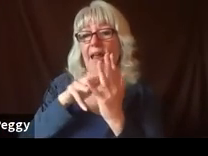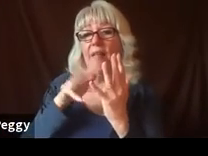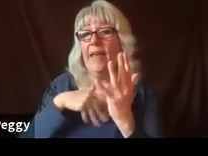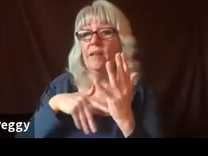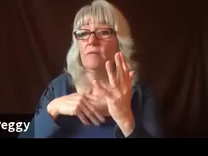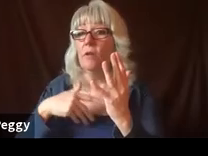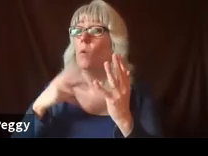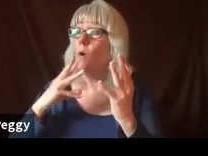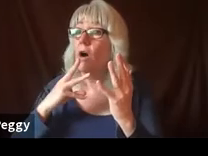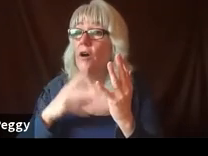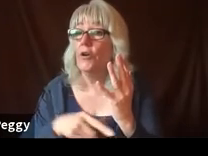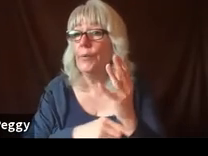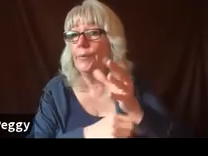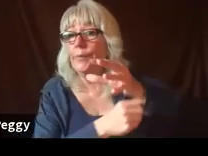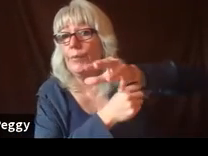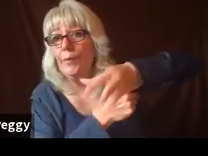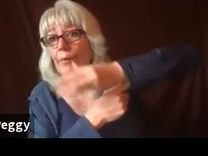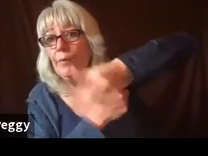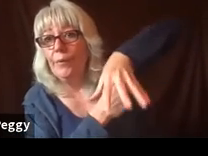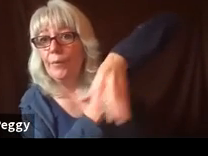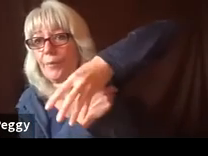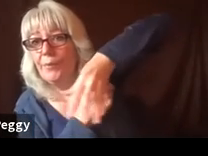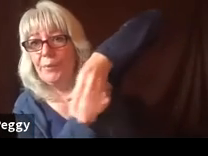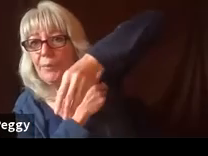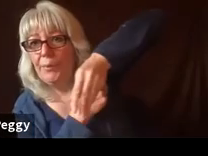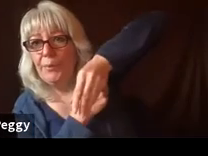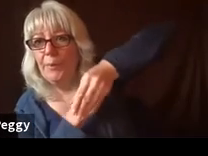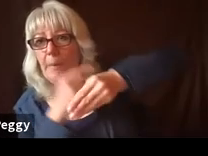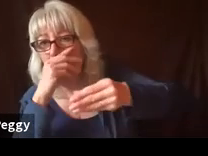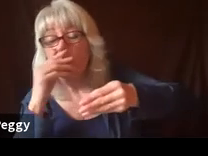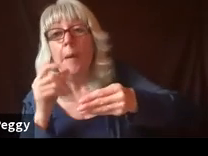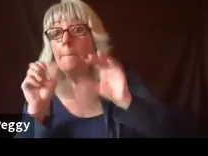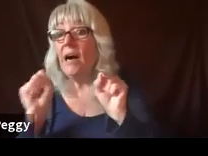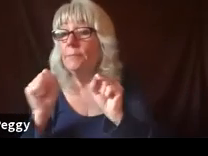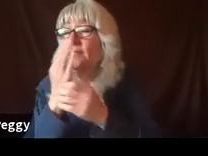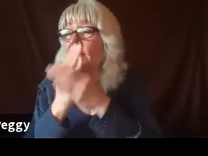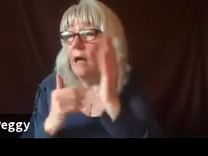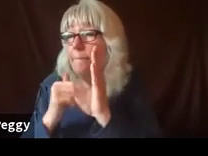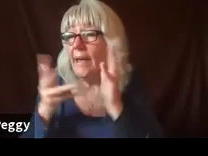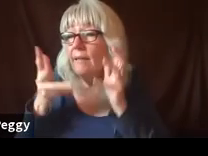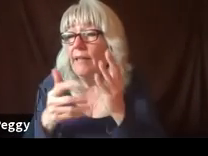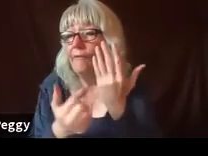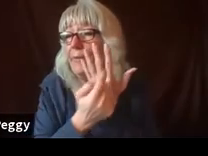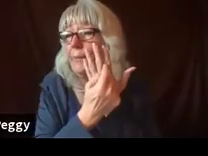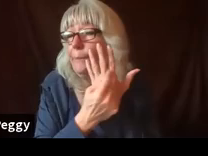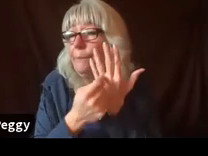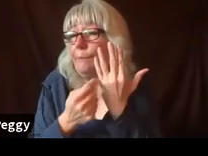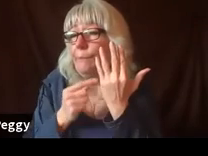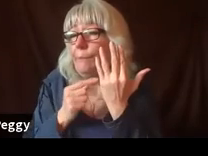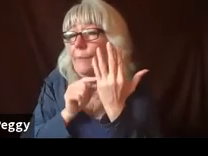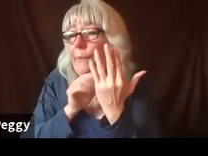water out, there might be just a little bit of color down here in the bottom of the bristles. So see my little fingers peeking